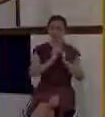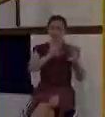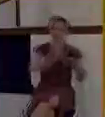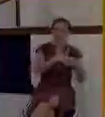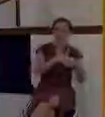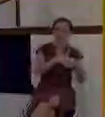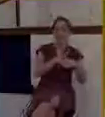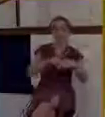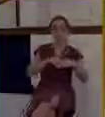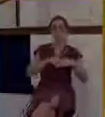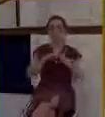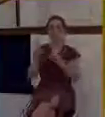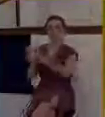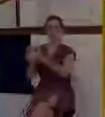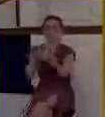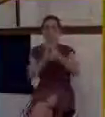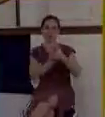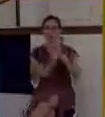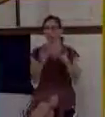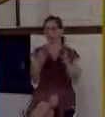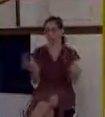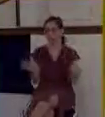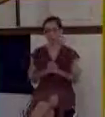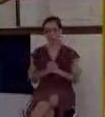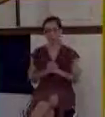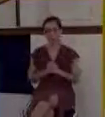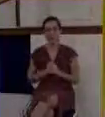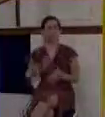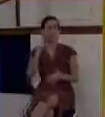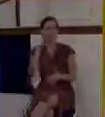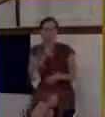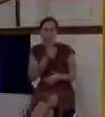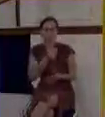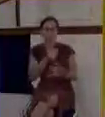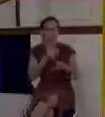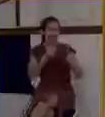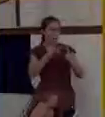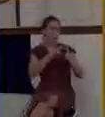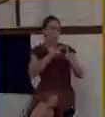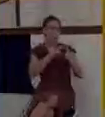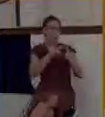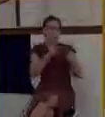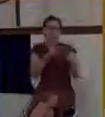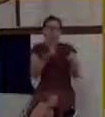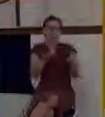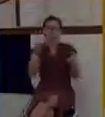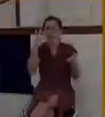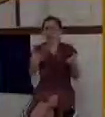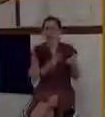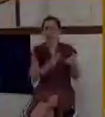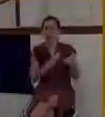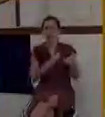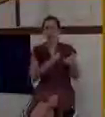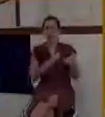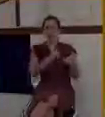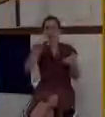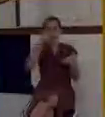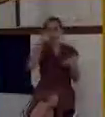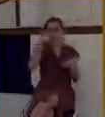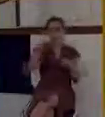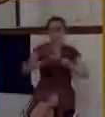marriage nor given in marriage. Marriage is a beautiful institution, but it's an earthly, temporary institution. In heaven, we're